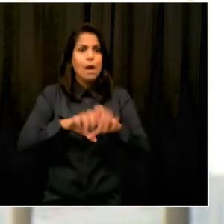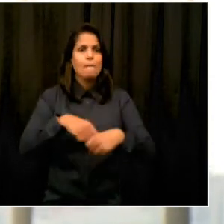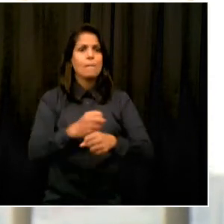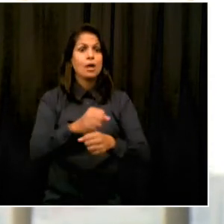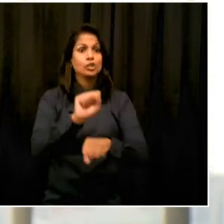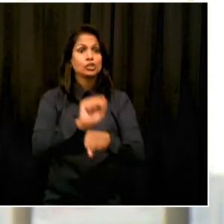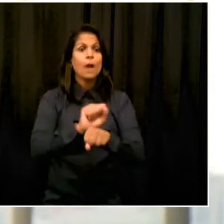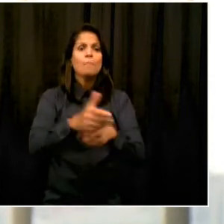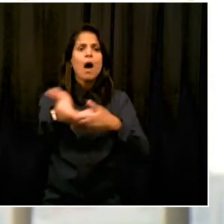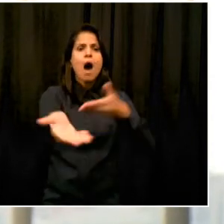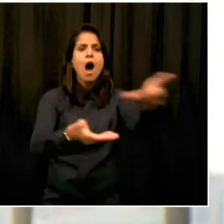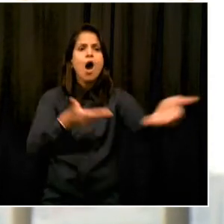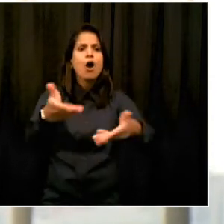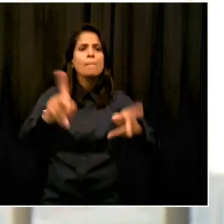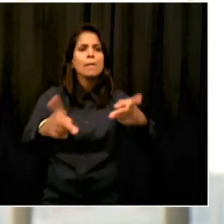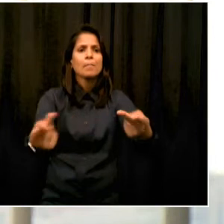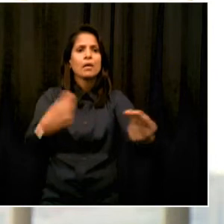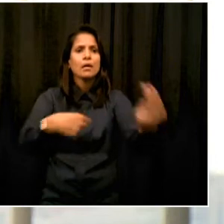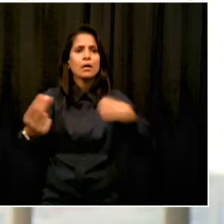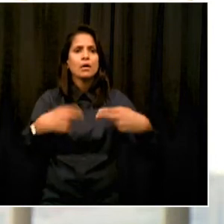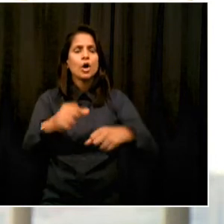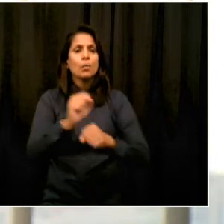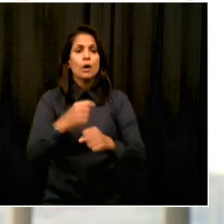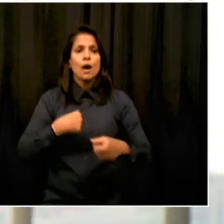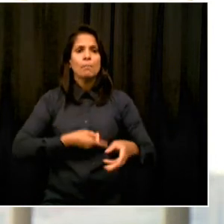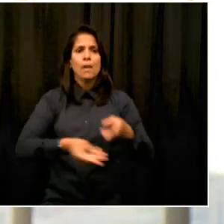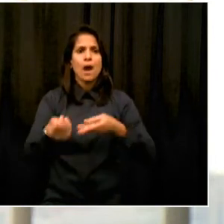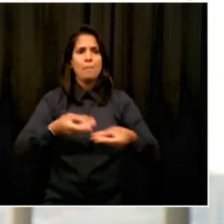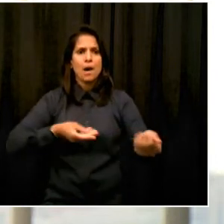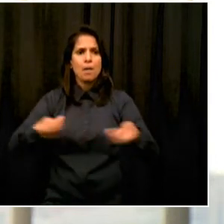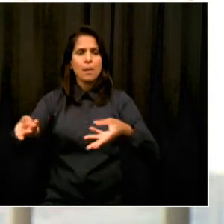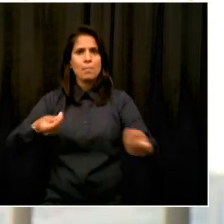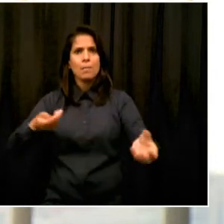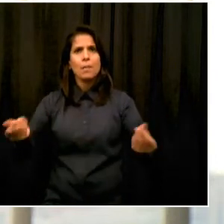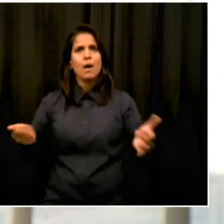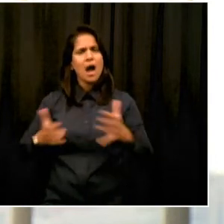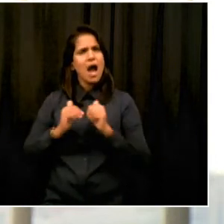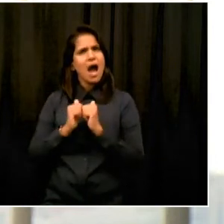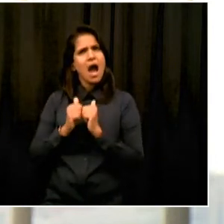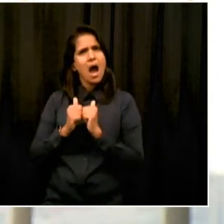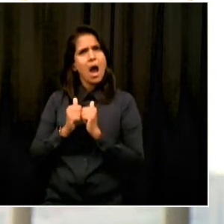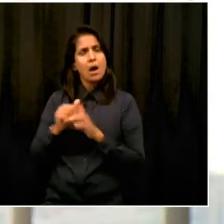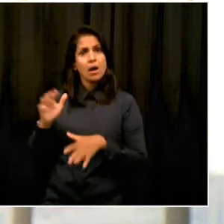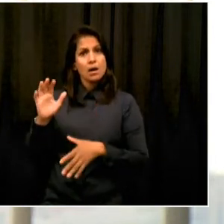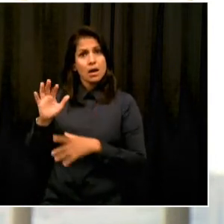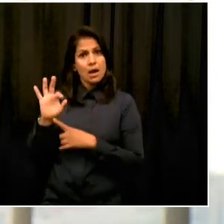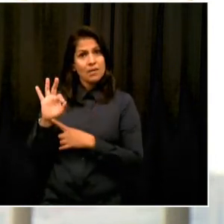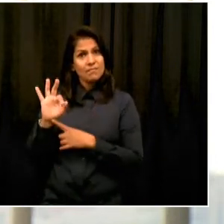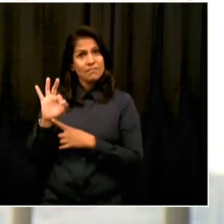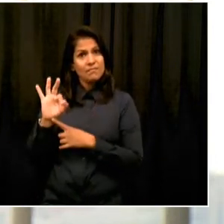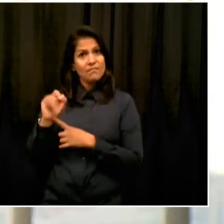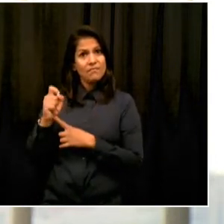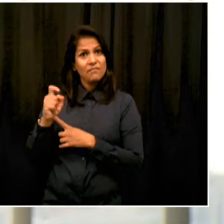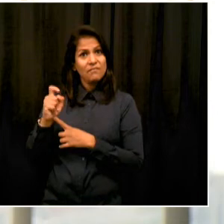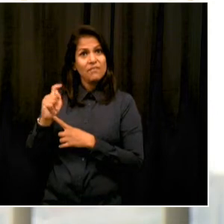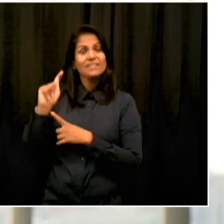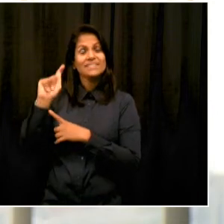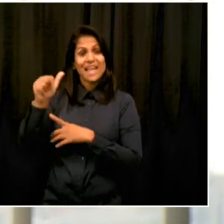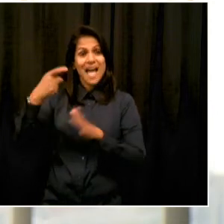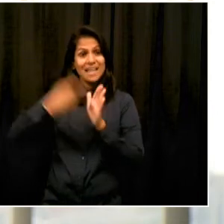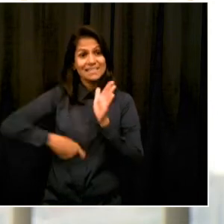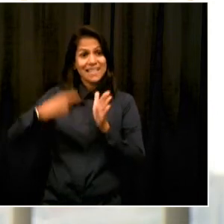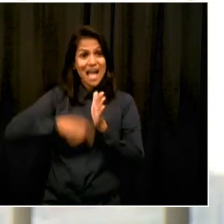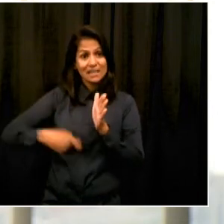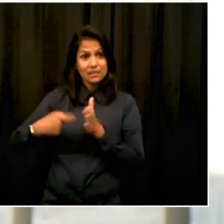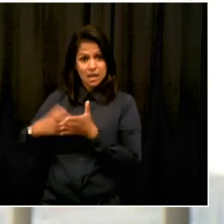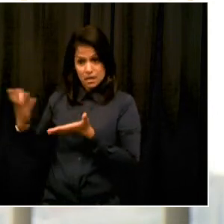and I want to also say I had meant to provide the daily indicators, so just a quick programming note, and then I'll answer your question. Just want to give everyone